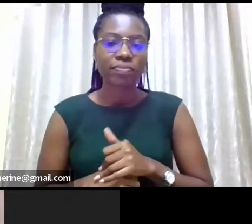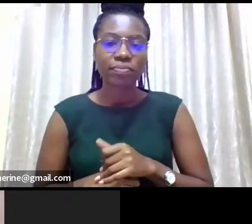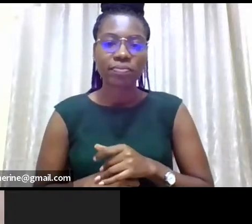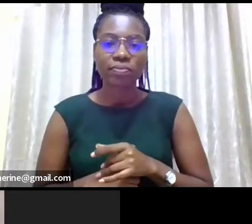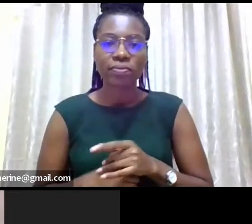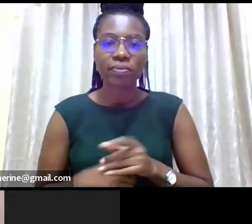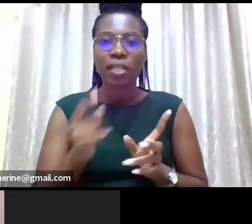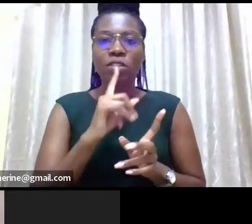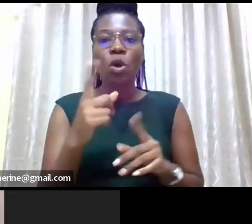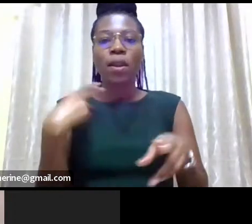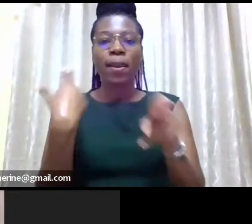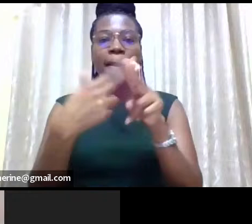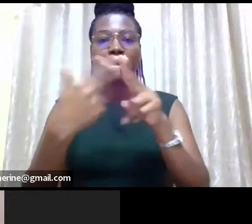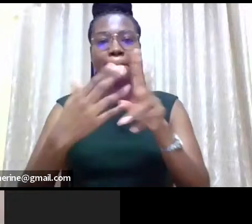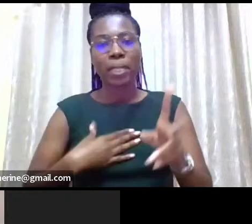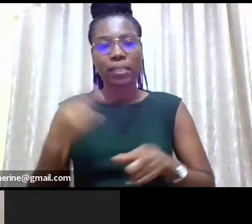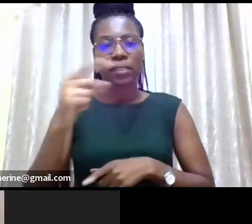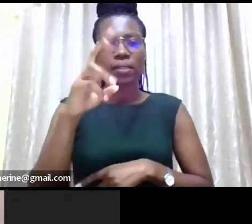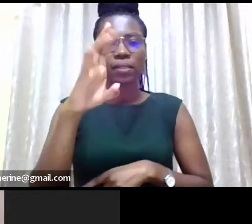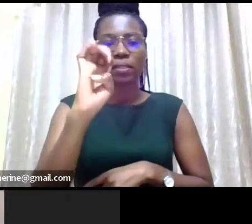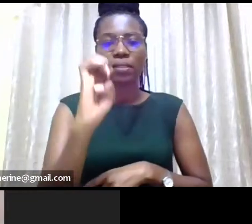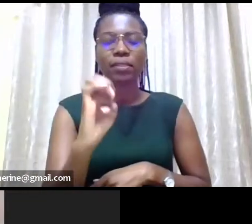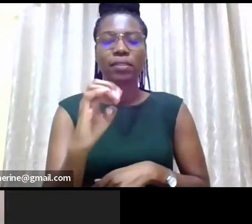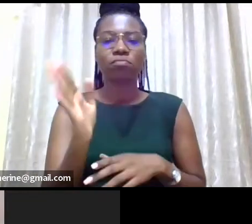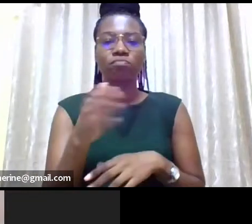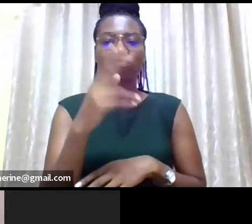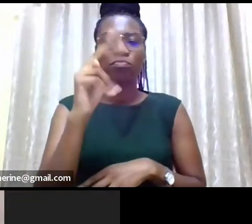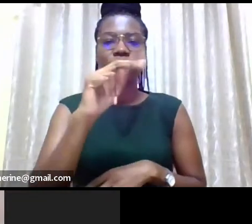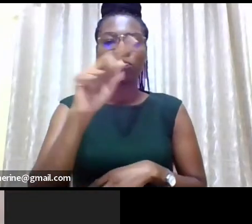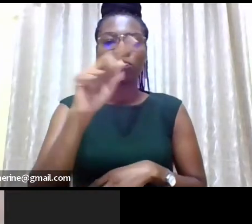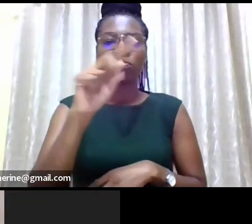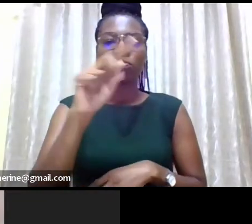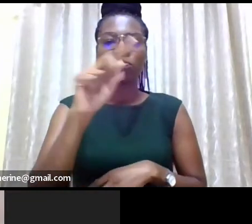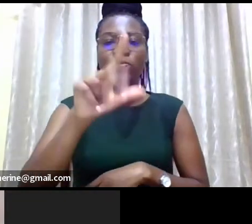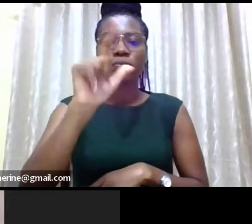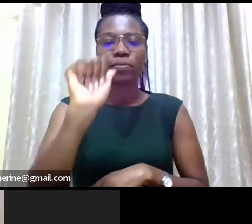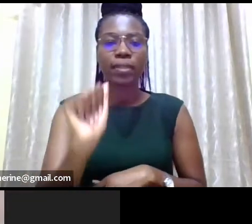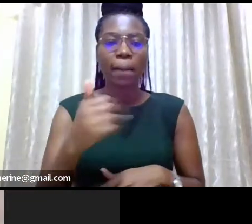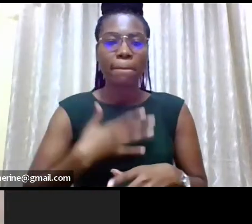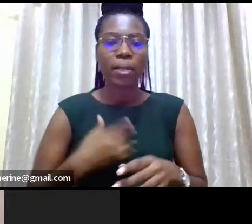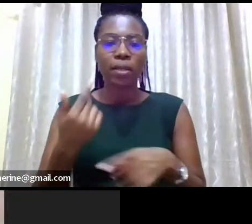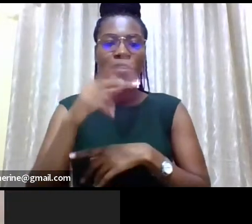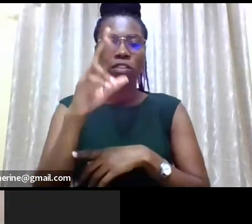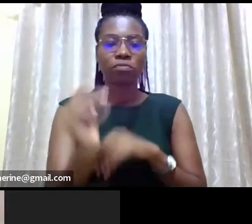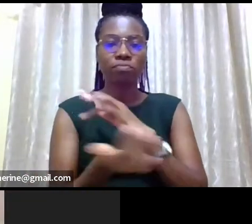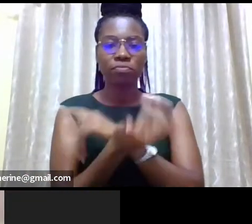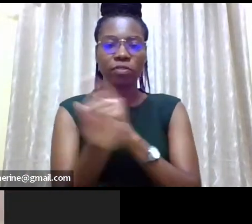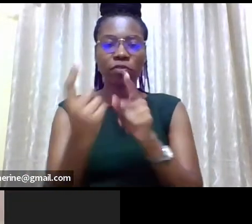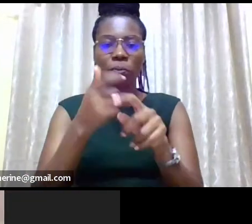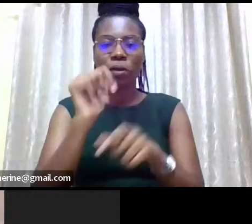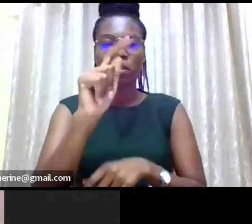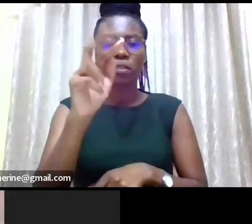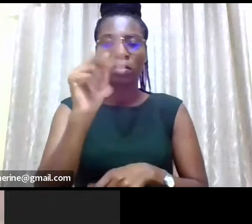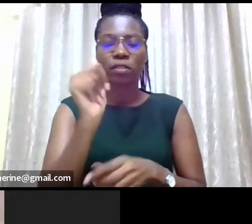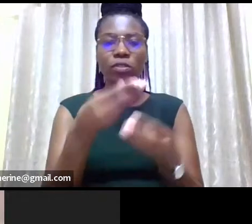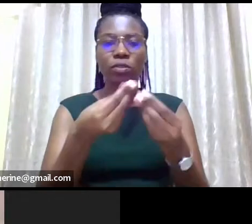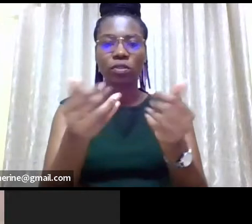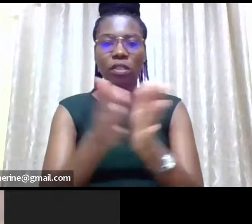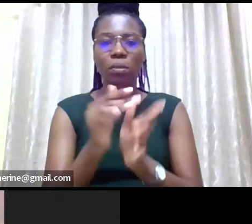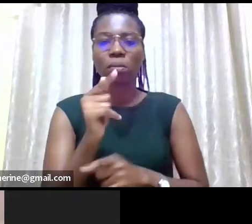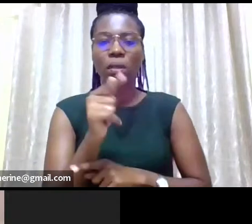right, my name is Grace Nzula. I'm an HR consultant with Atara Solutions. Atara Solutions is